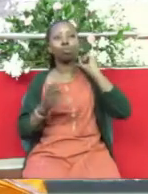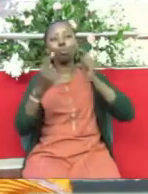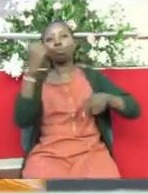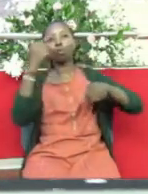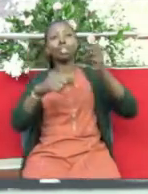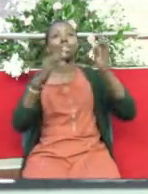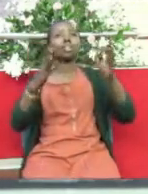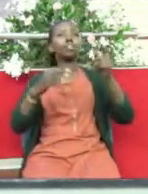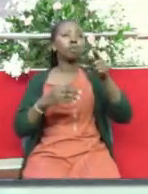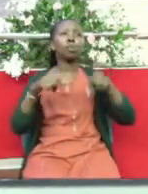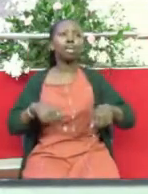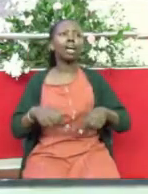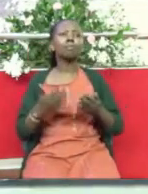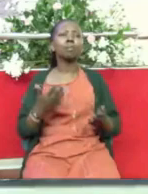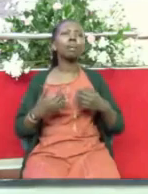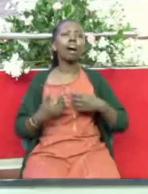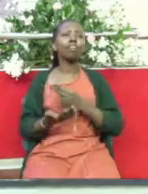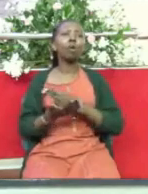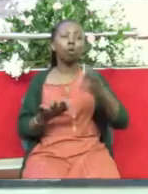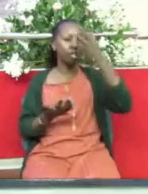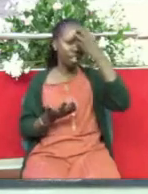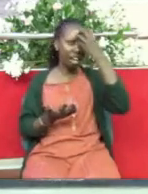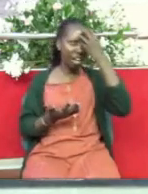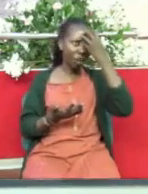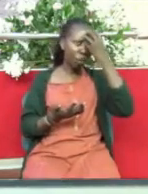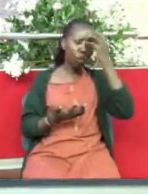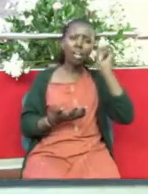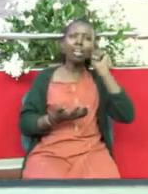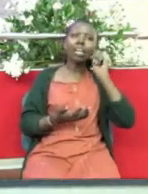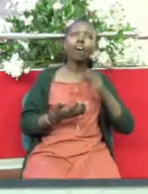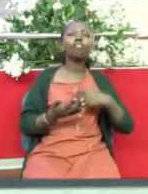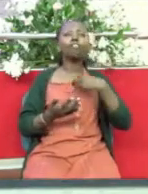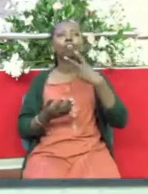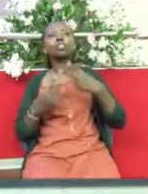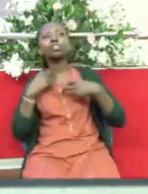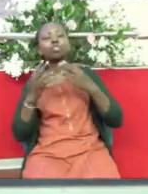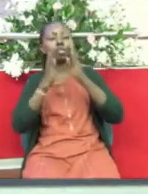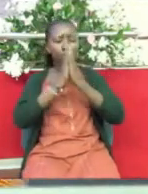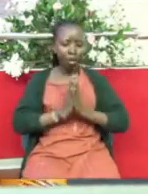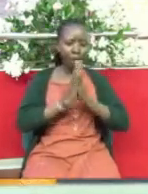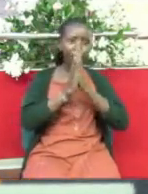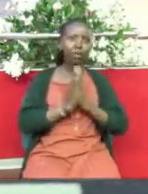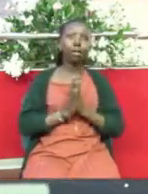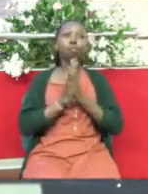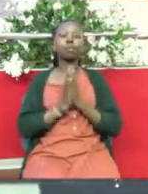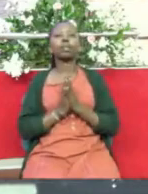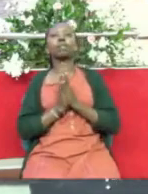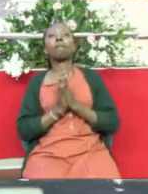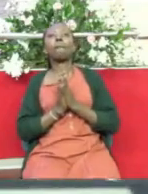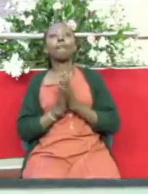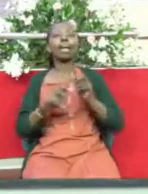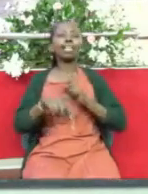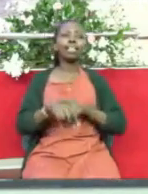house tonight? Then I want to hear our voices beginning to ask. And as they